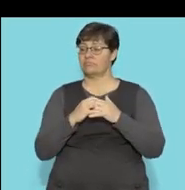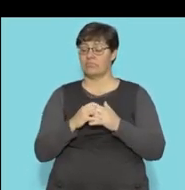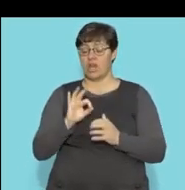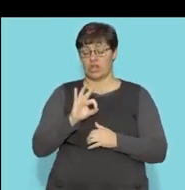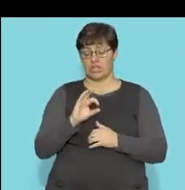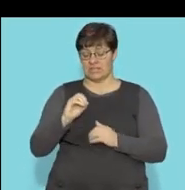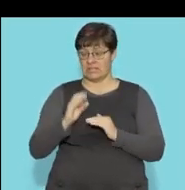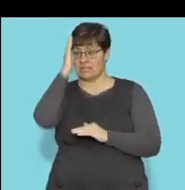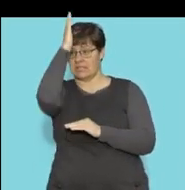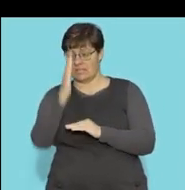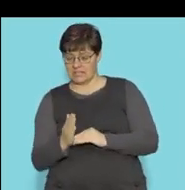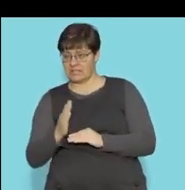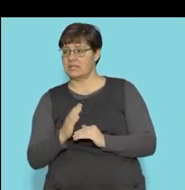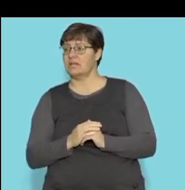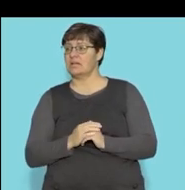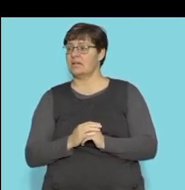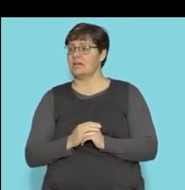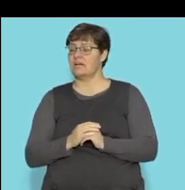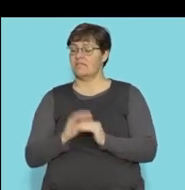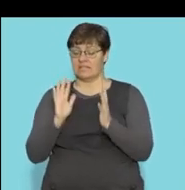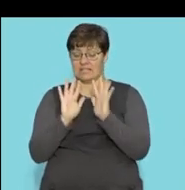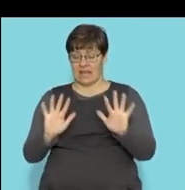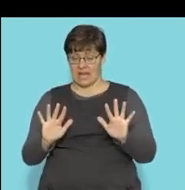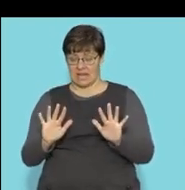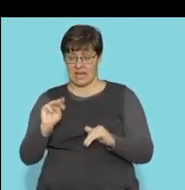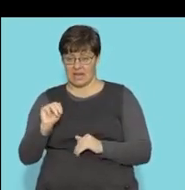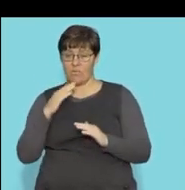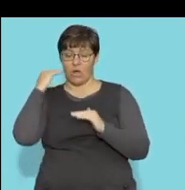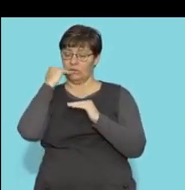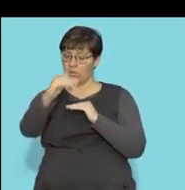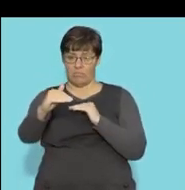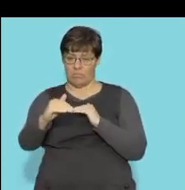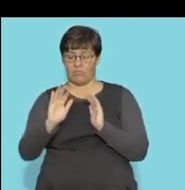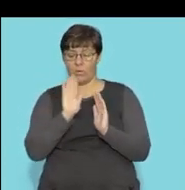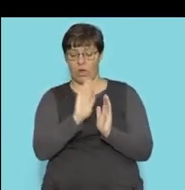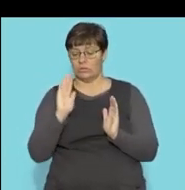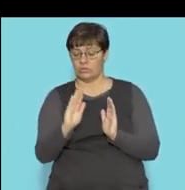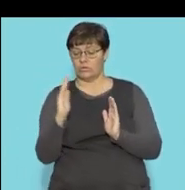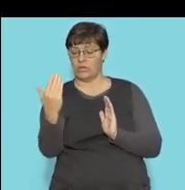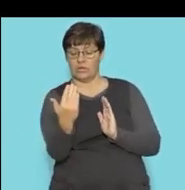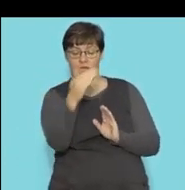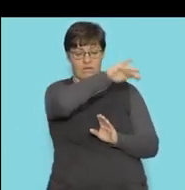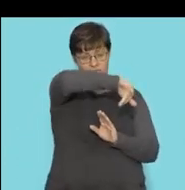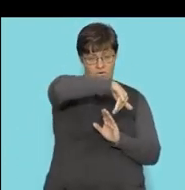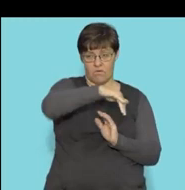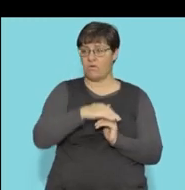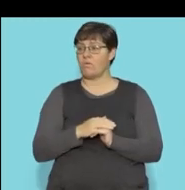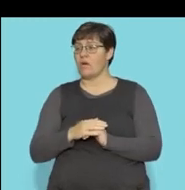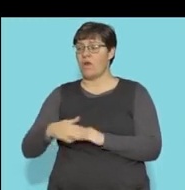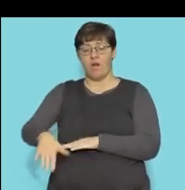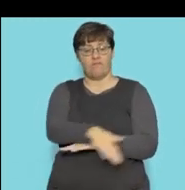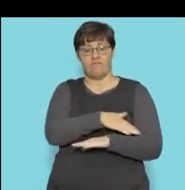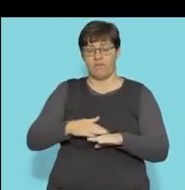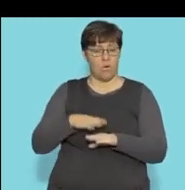made up with 4 exterior rectangles, because I'm not including the top because it's open, but also the surface area is